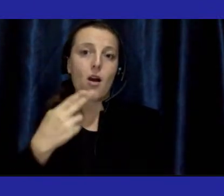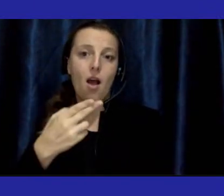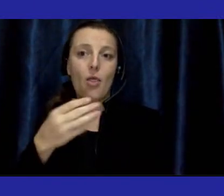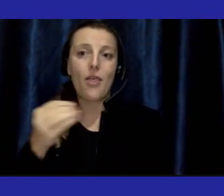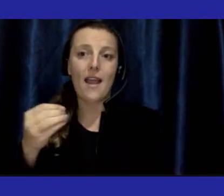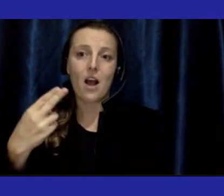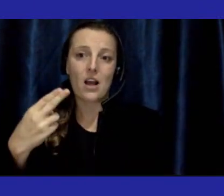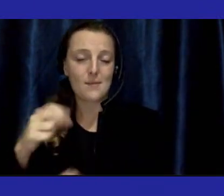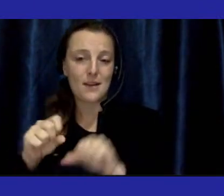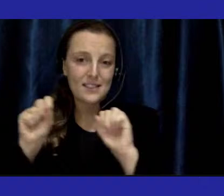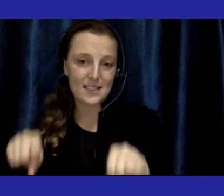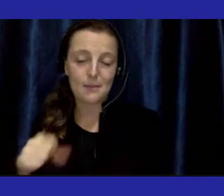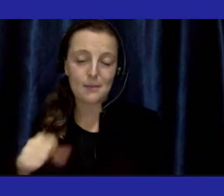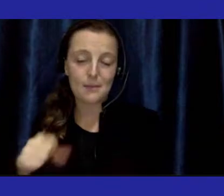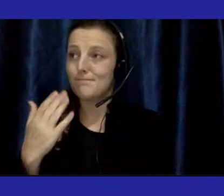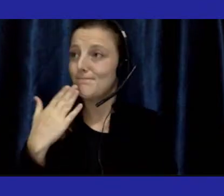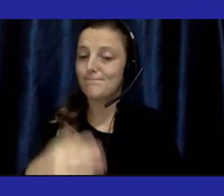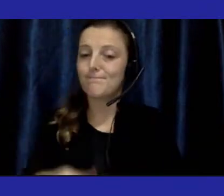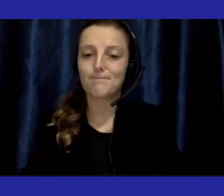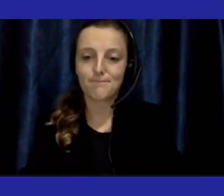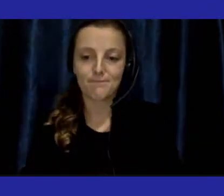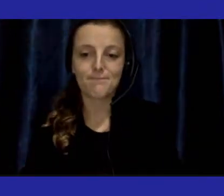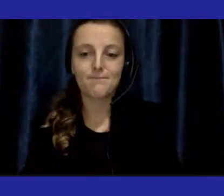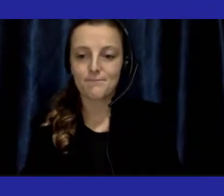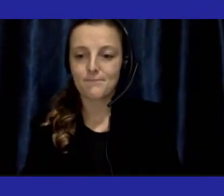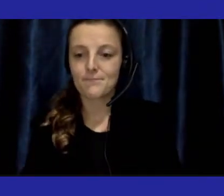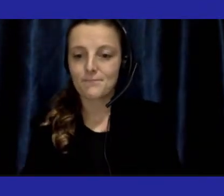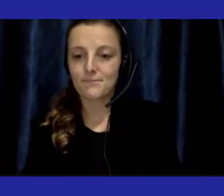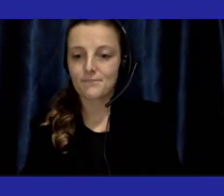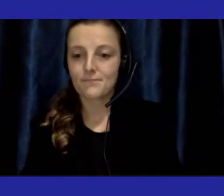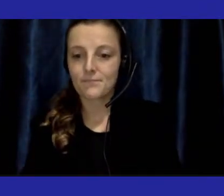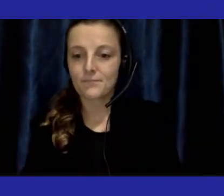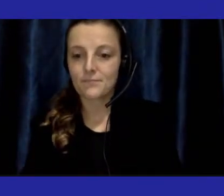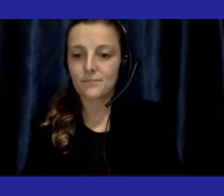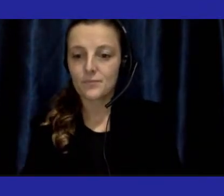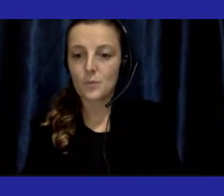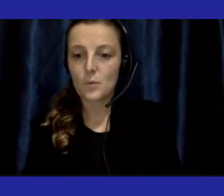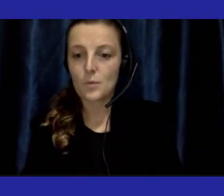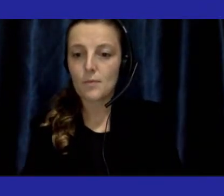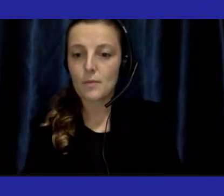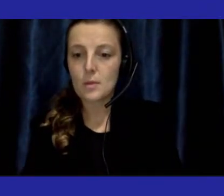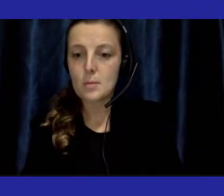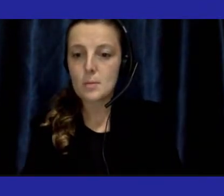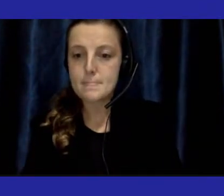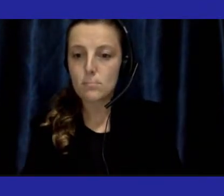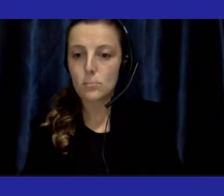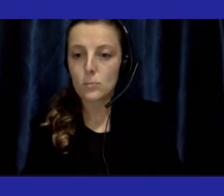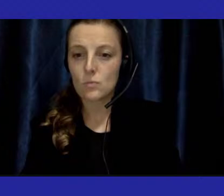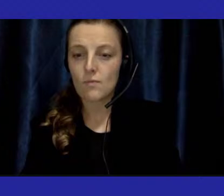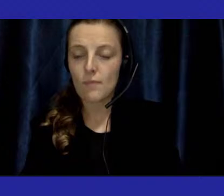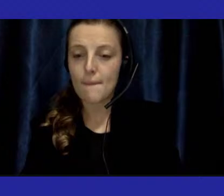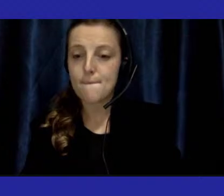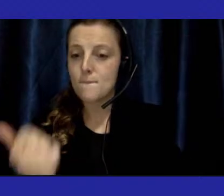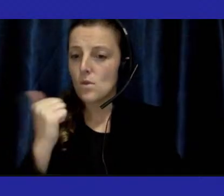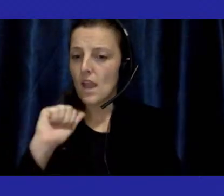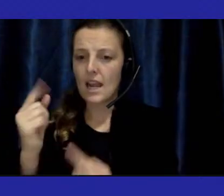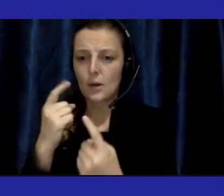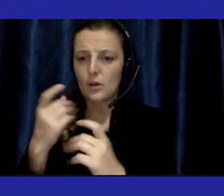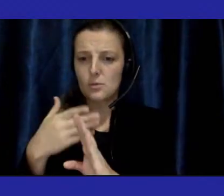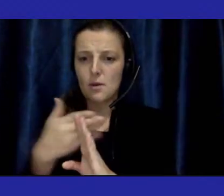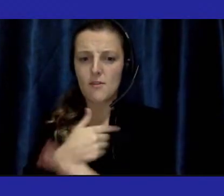Great. Thank you for that update. Any questions before we move on to the dashboard from